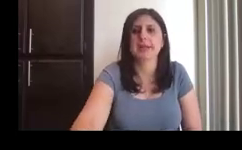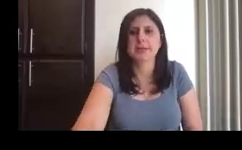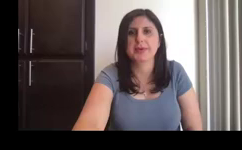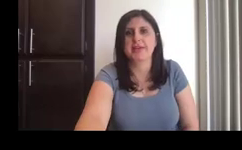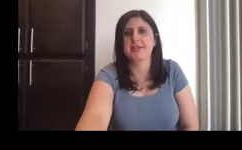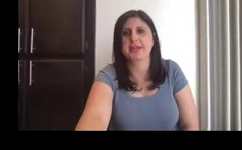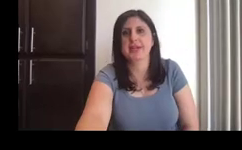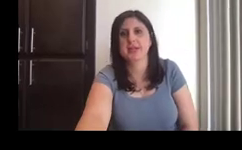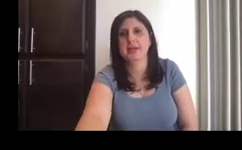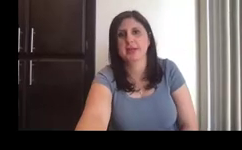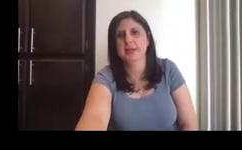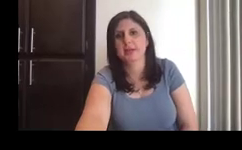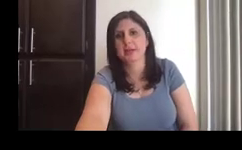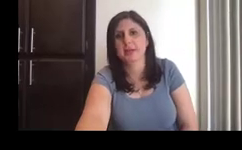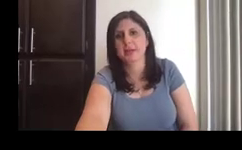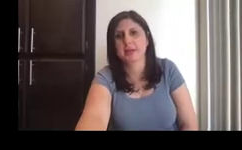All right, let's see what we have left.